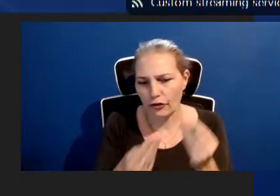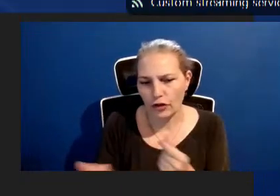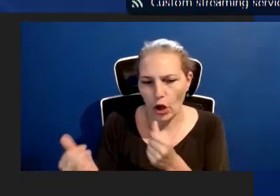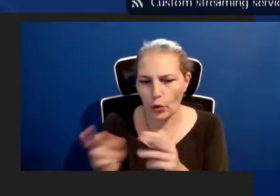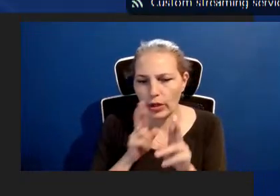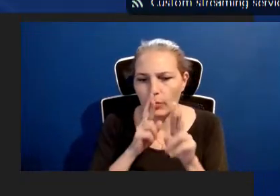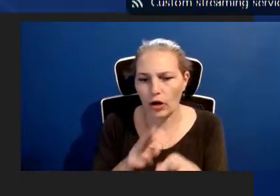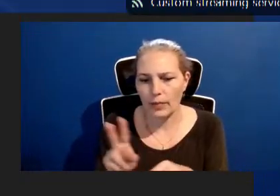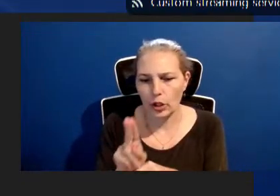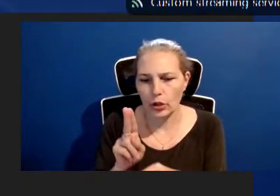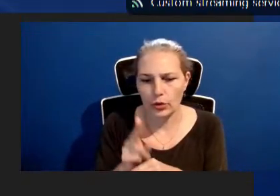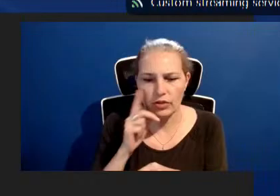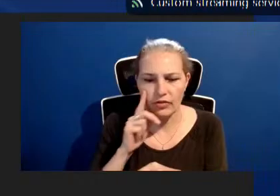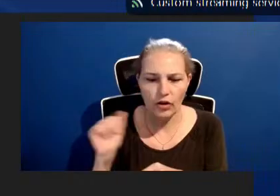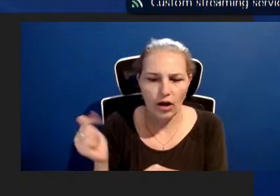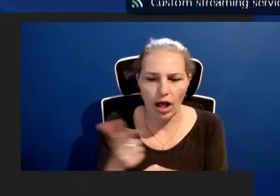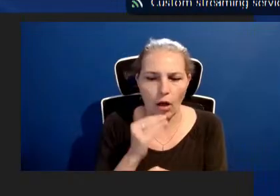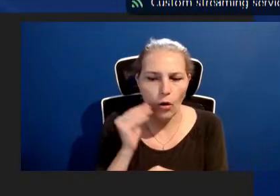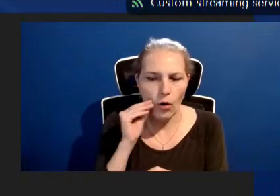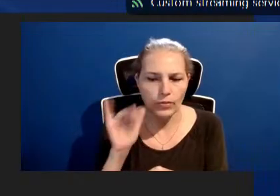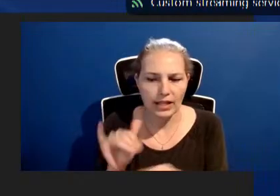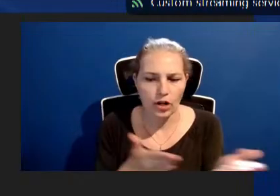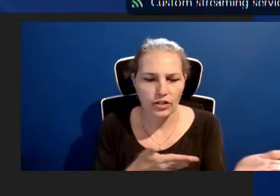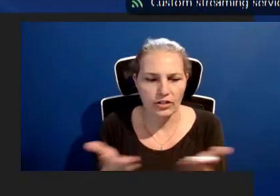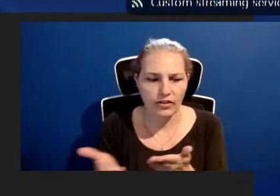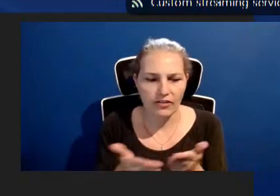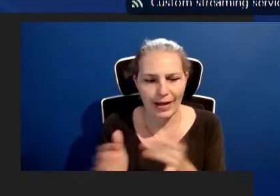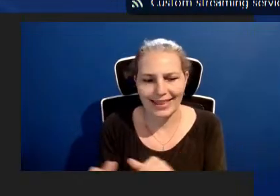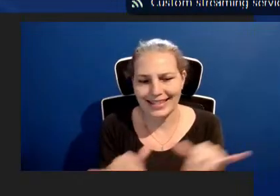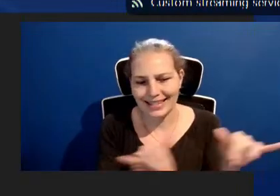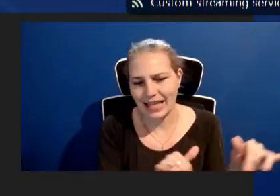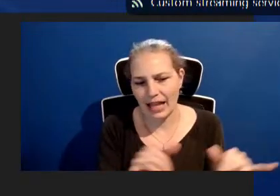that are served by the same hydrant?